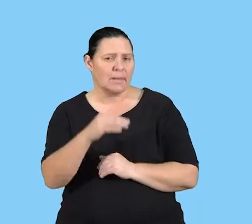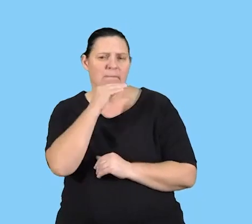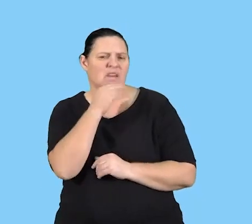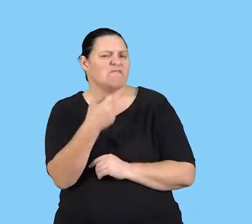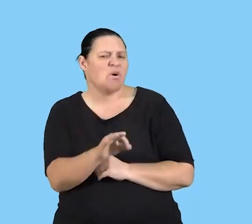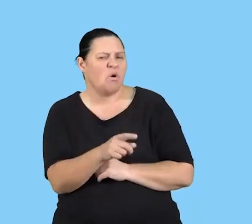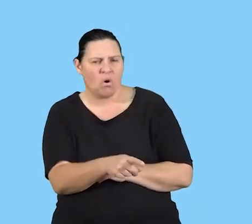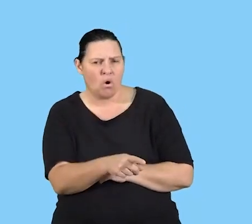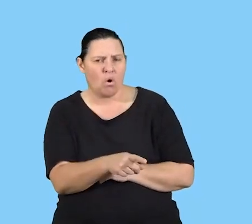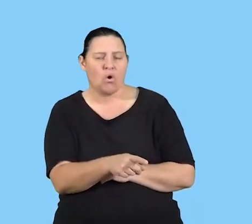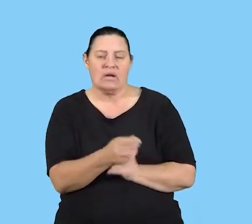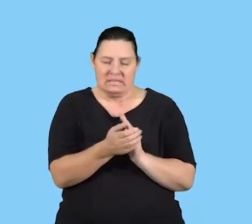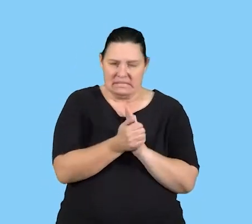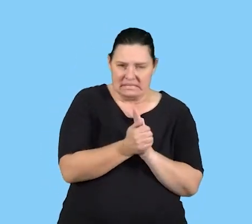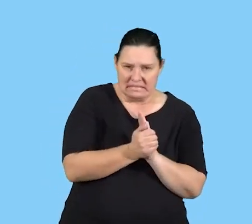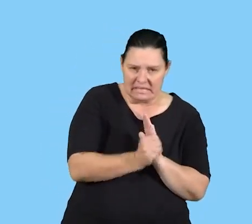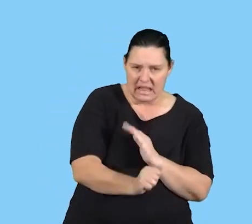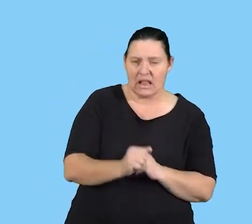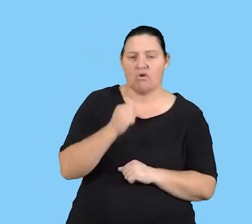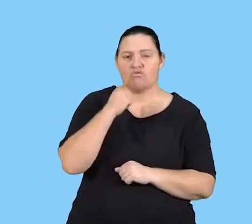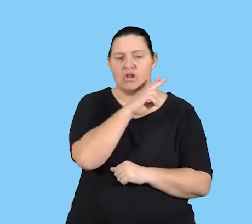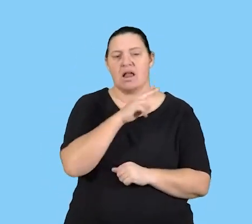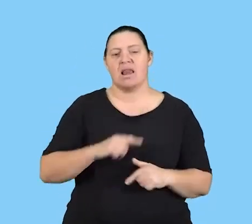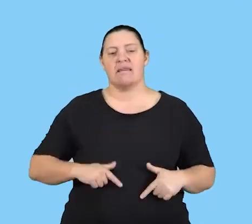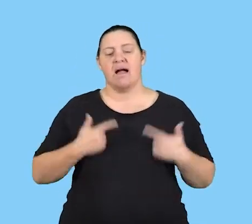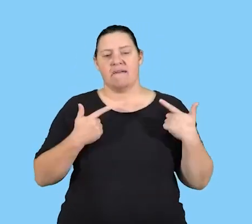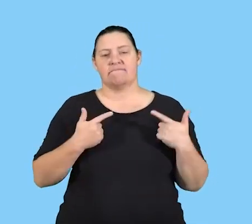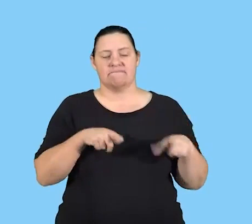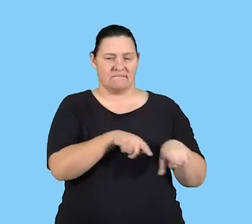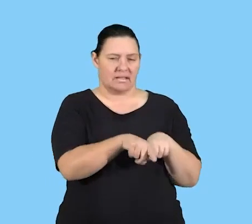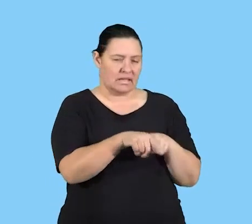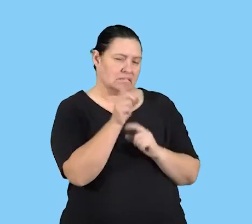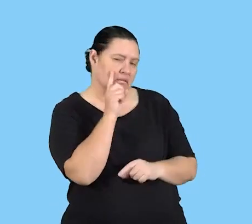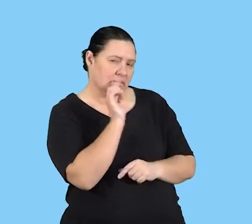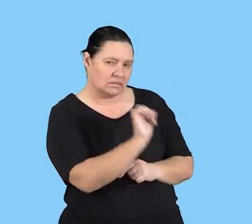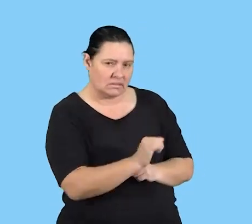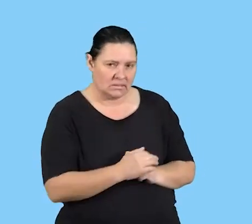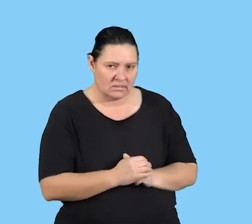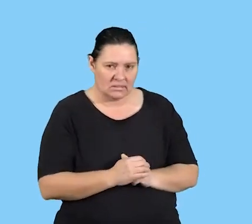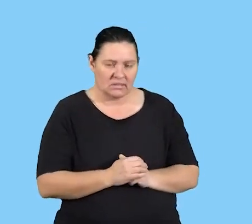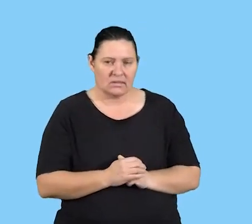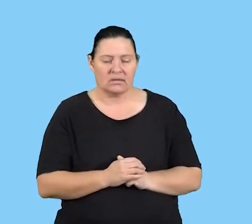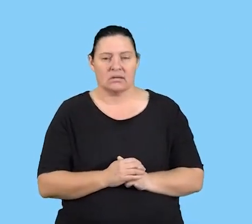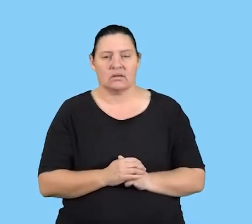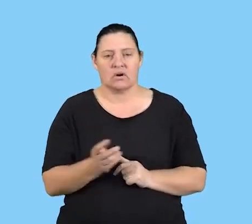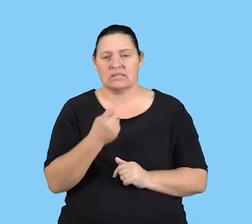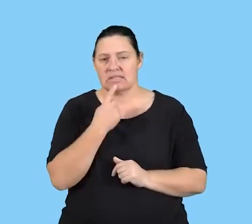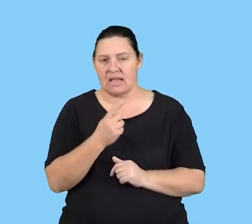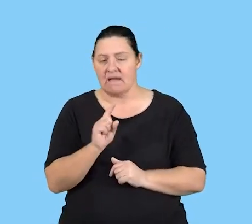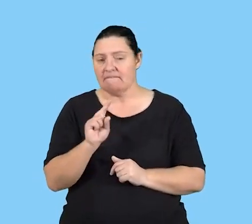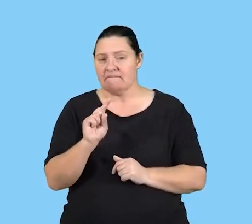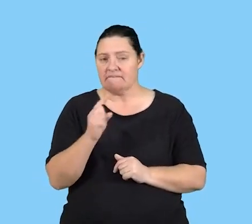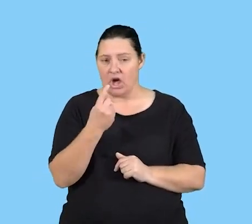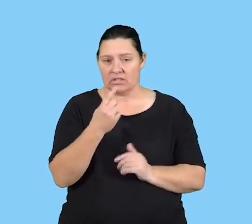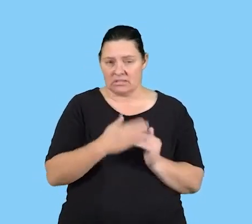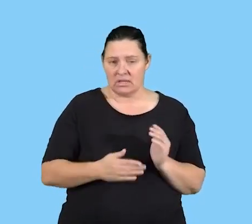to assess the skills in real life context. So what you can do, you can say the first